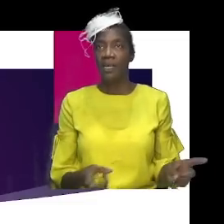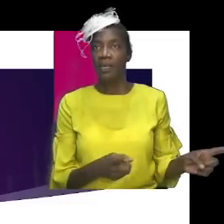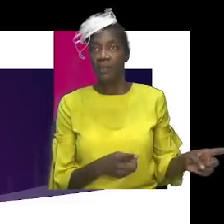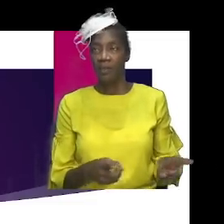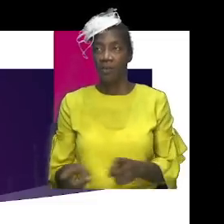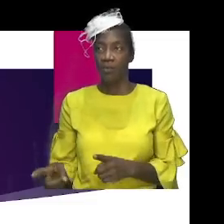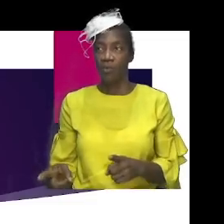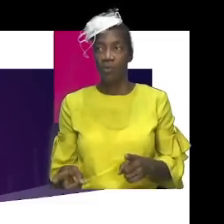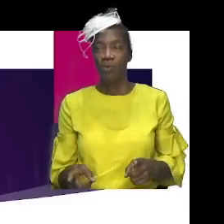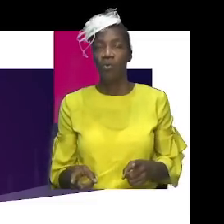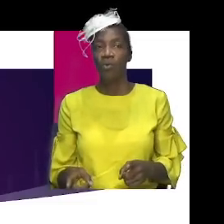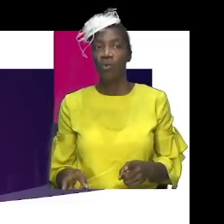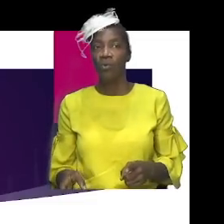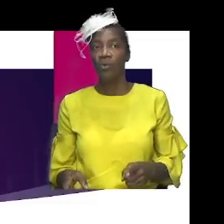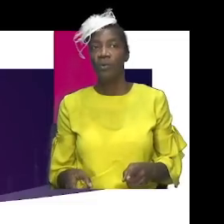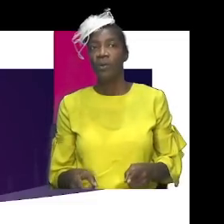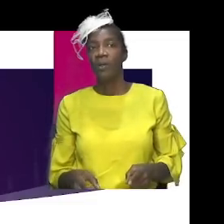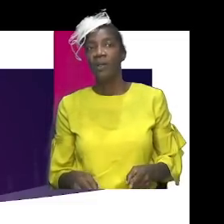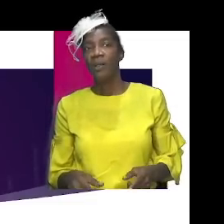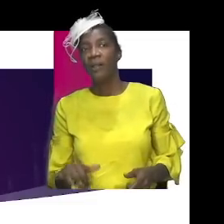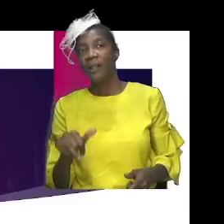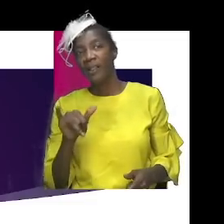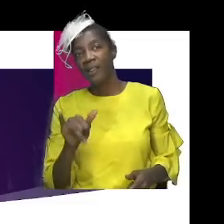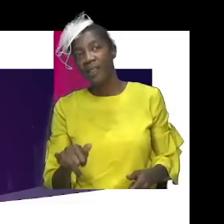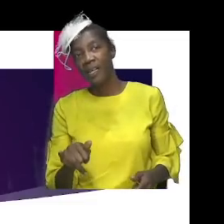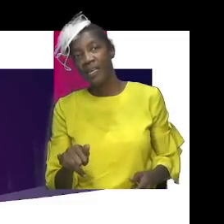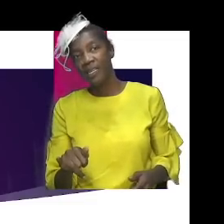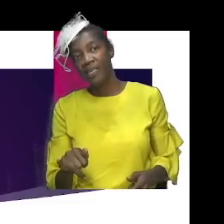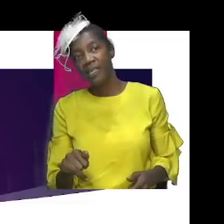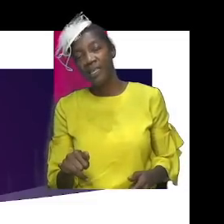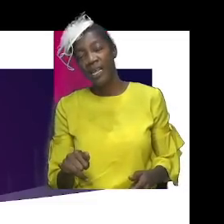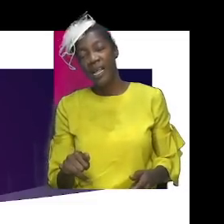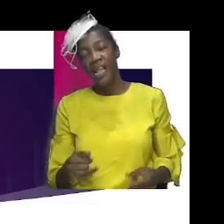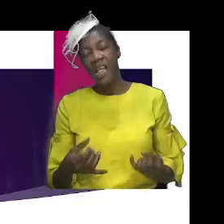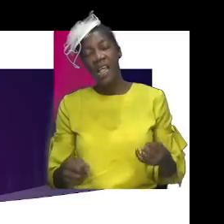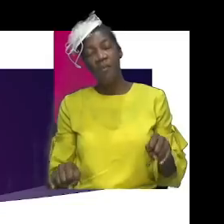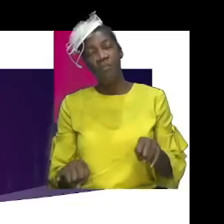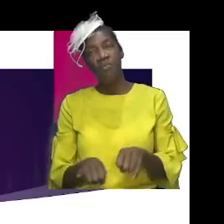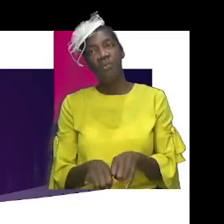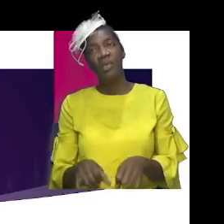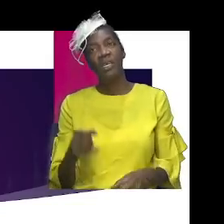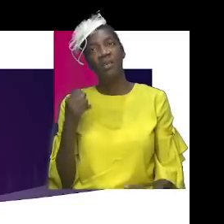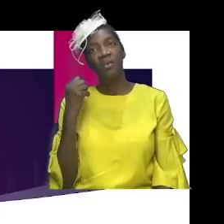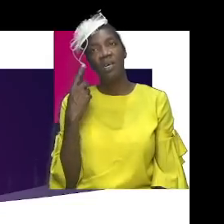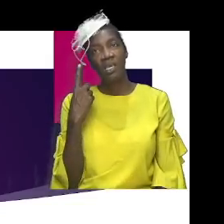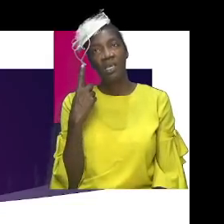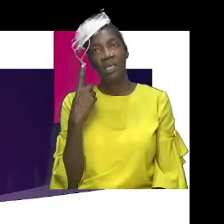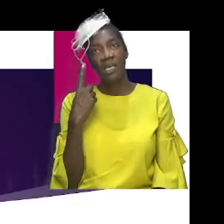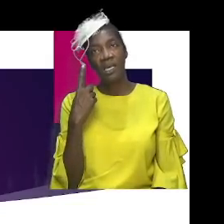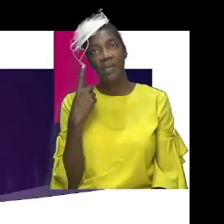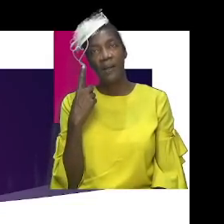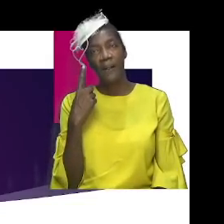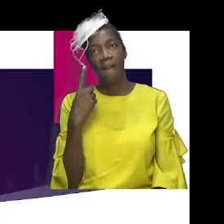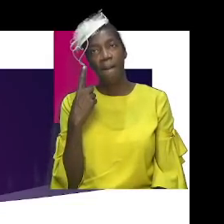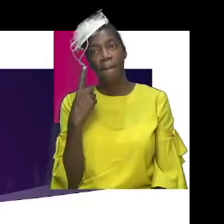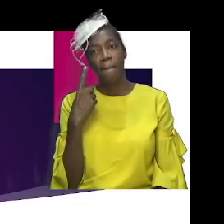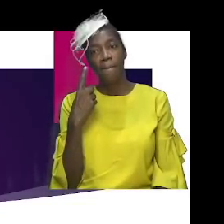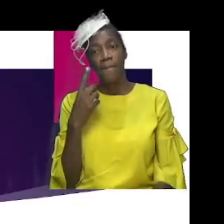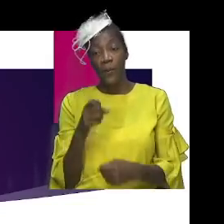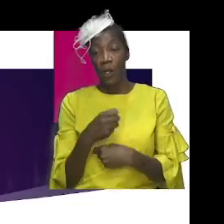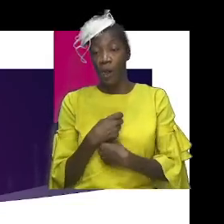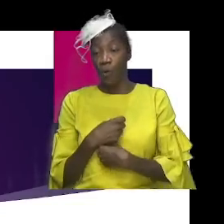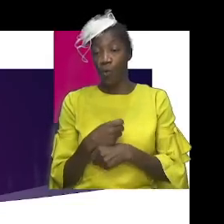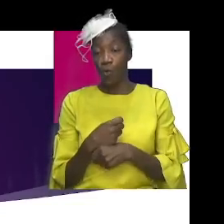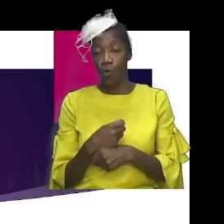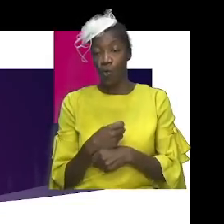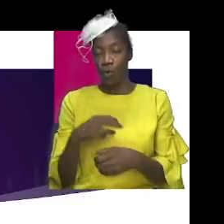that is extremely, extremely important for us to understand. So yes, we would have made it in the rapture,